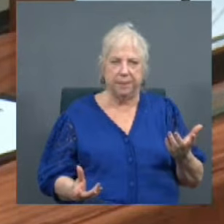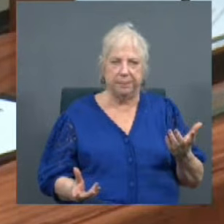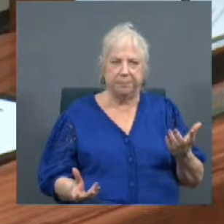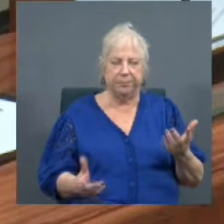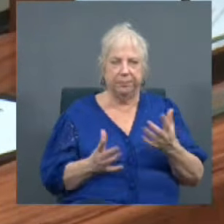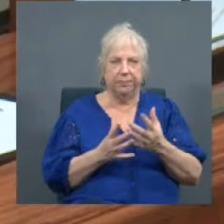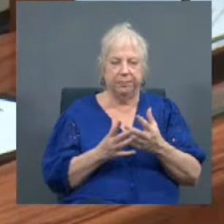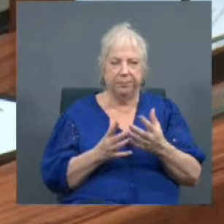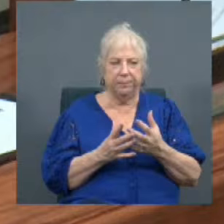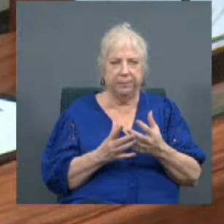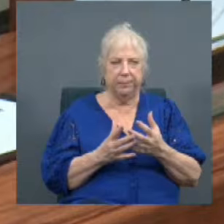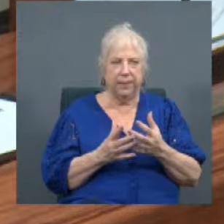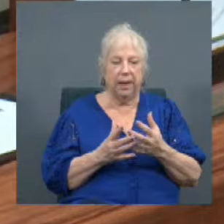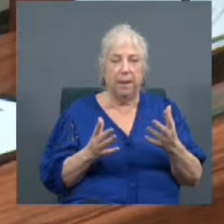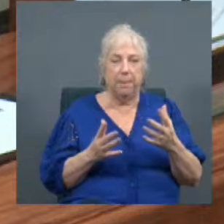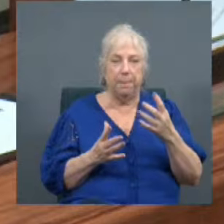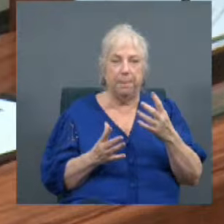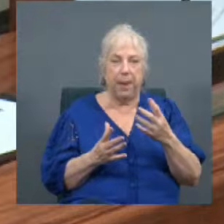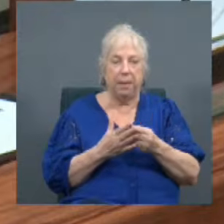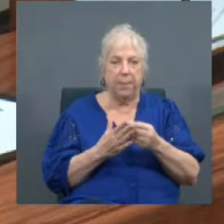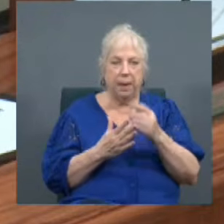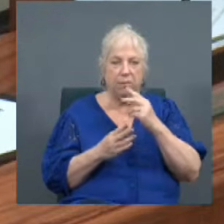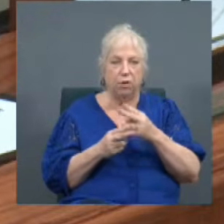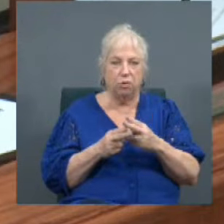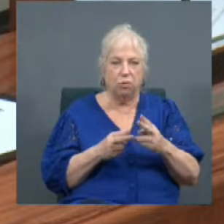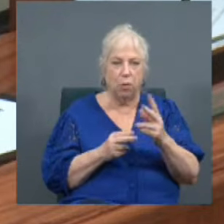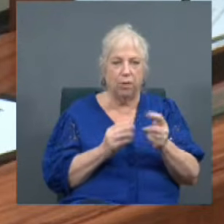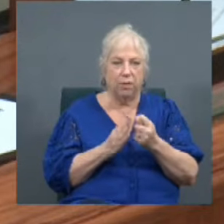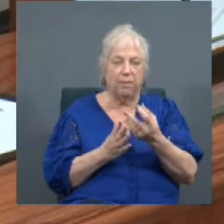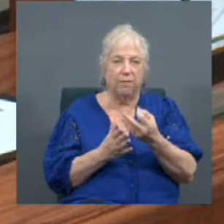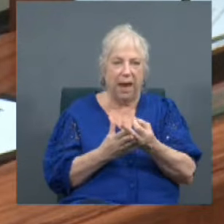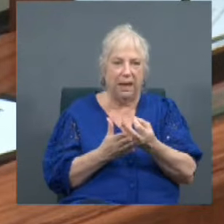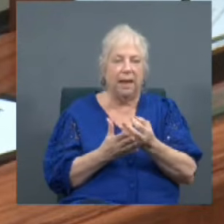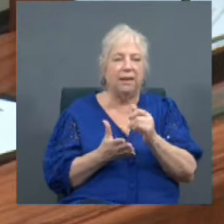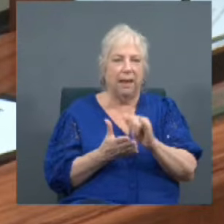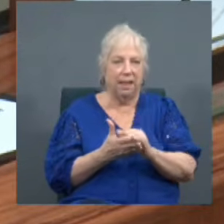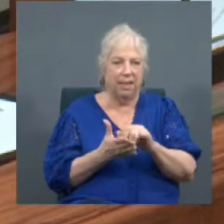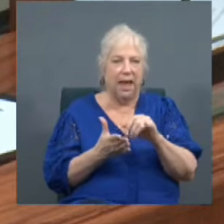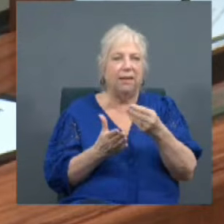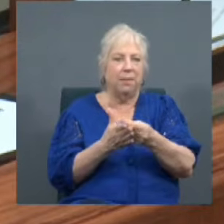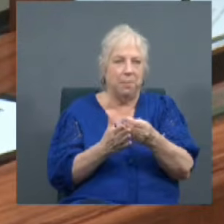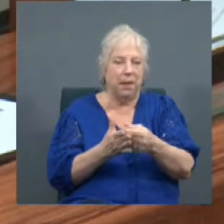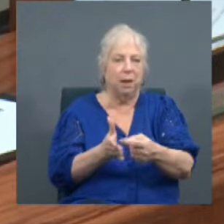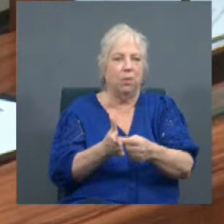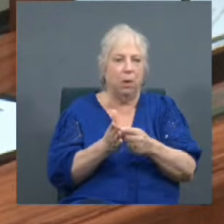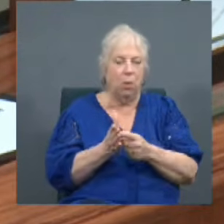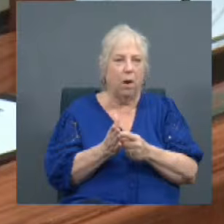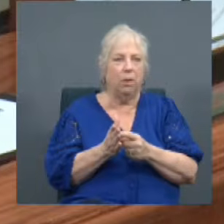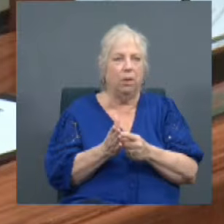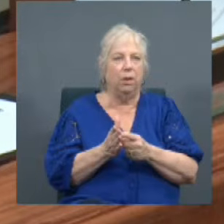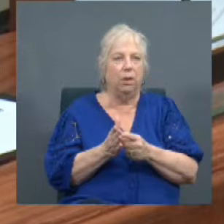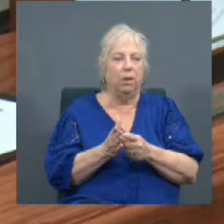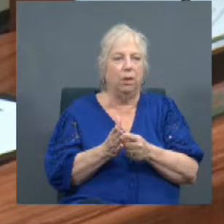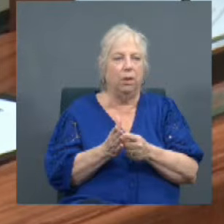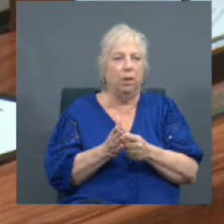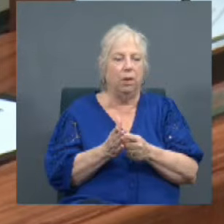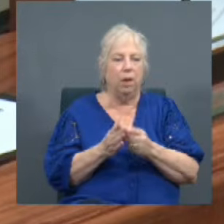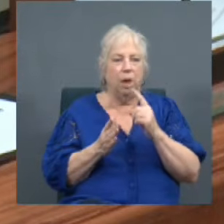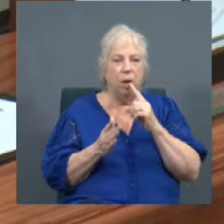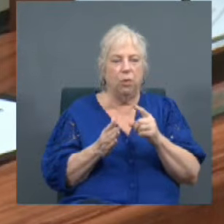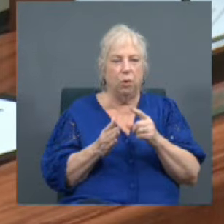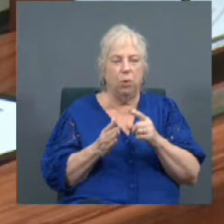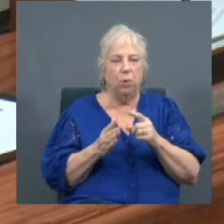The amount for the short-term financing is what it's going to take to bring the descending